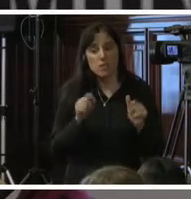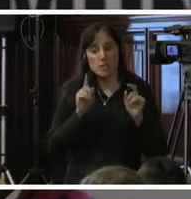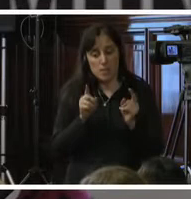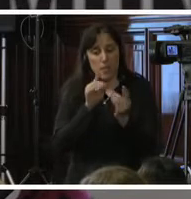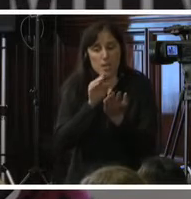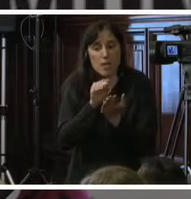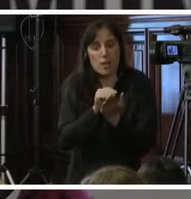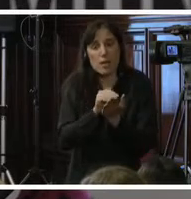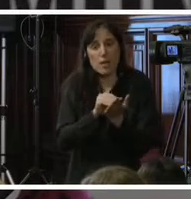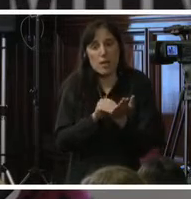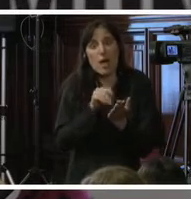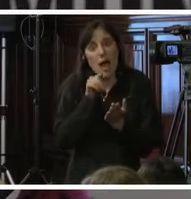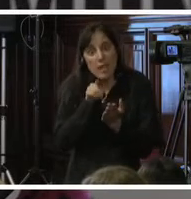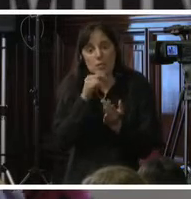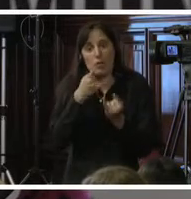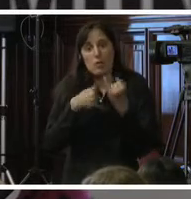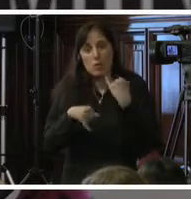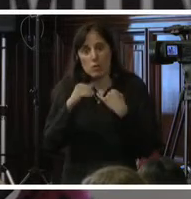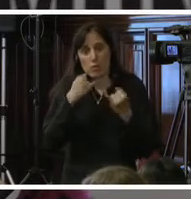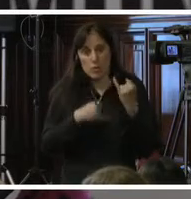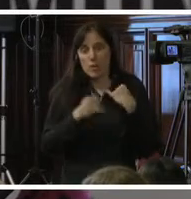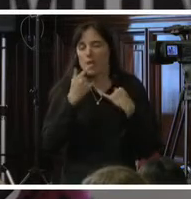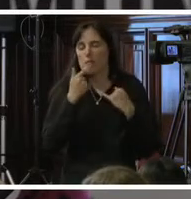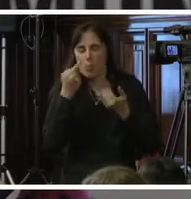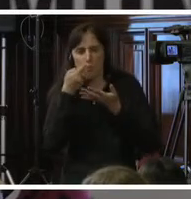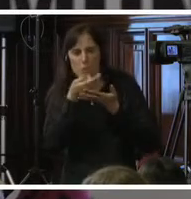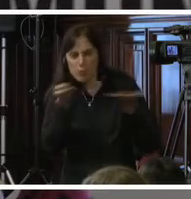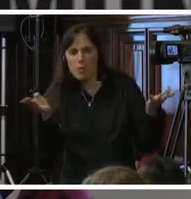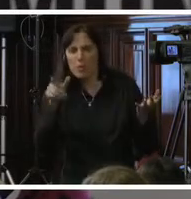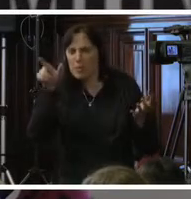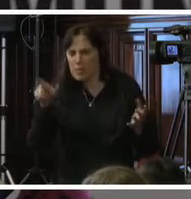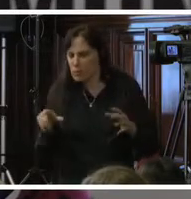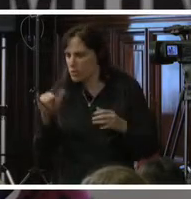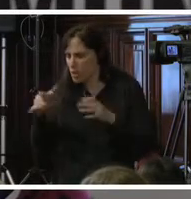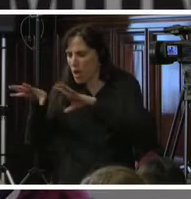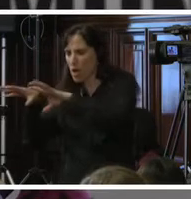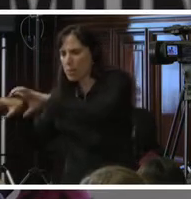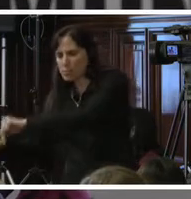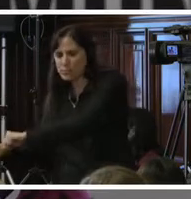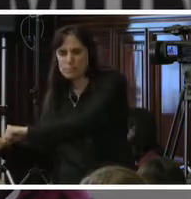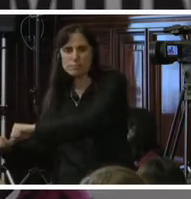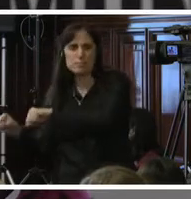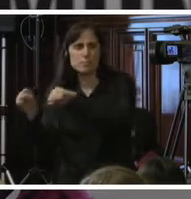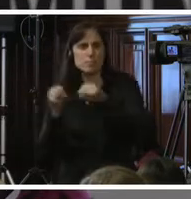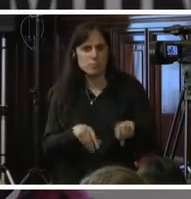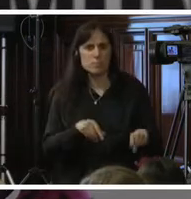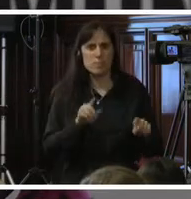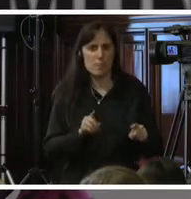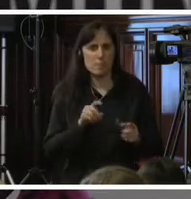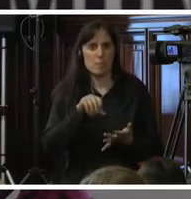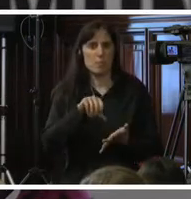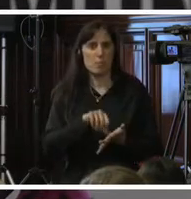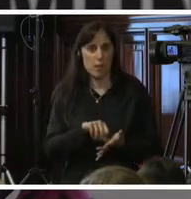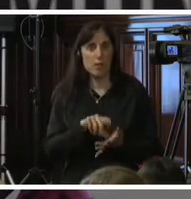especially when the fact is proved that this person is being trafficked. And we must deal